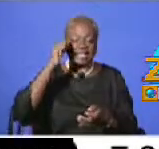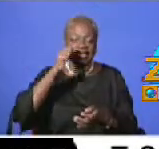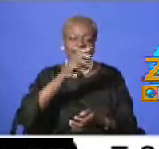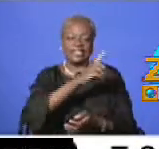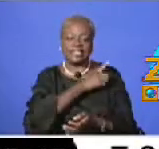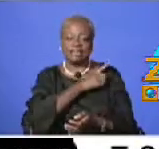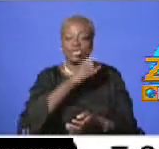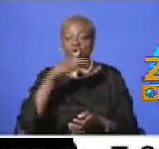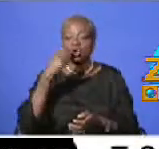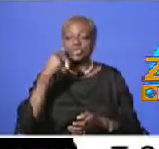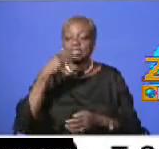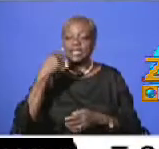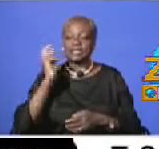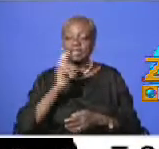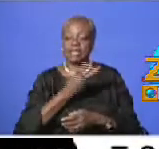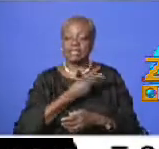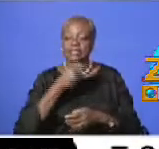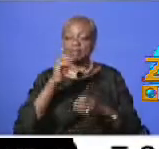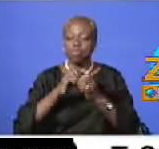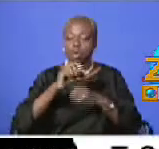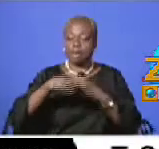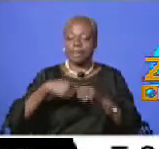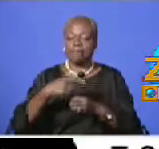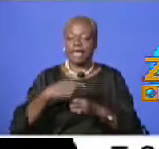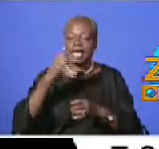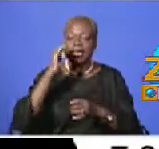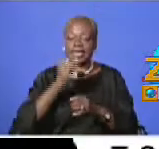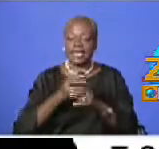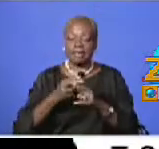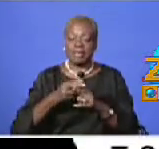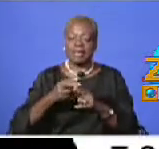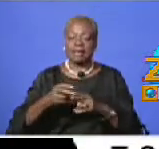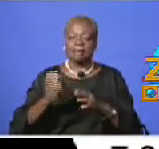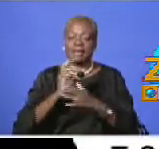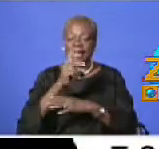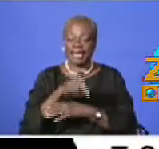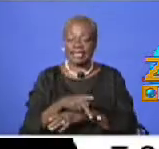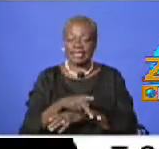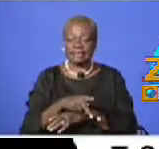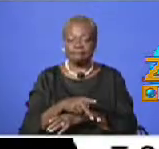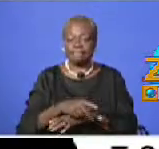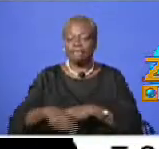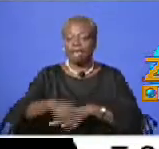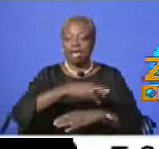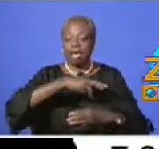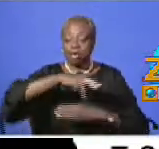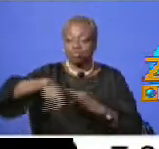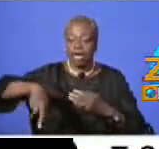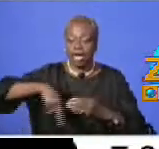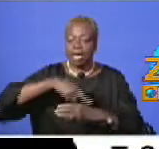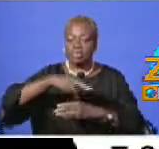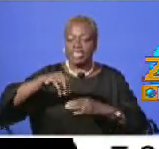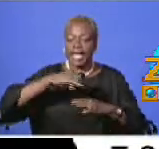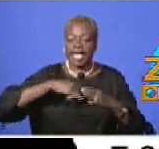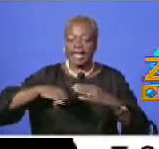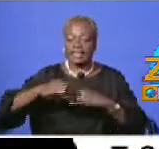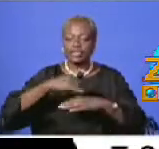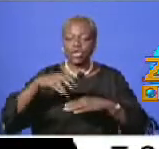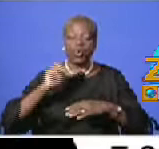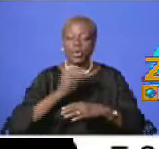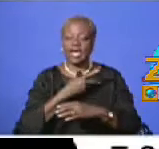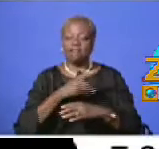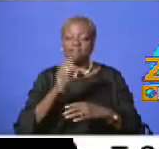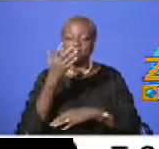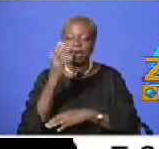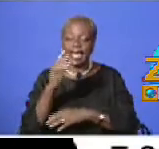tells us more about the importance of identifying plants. Around the islands, we have coastal species that they hold the sand in